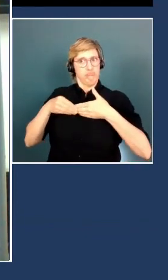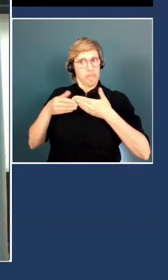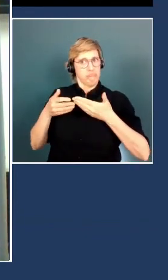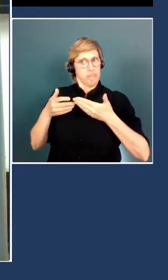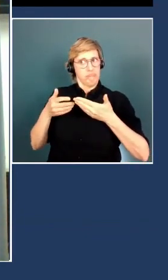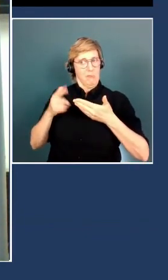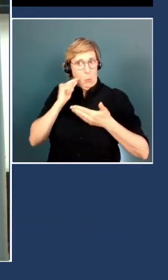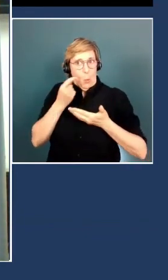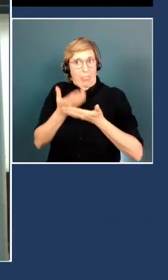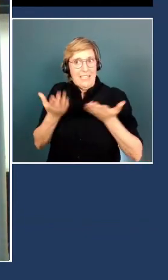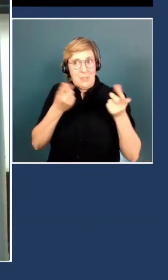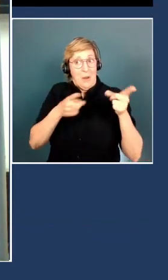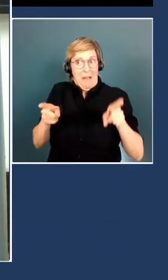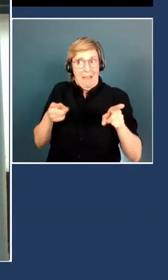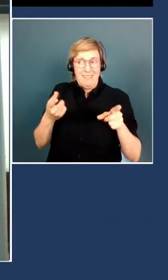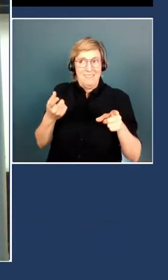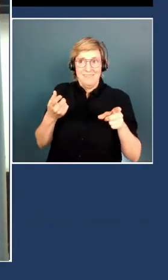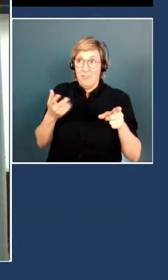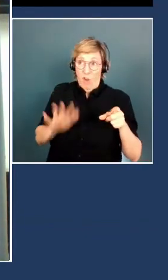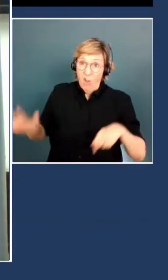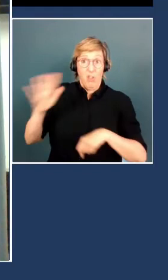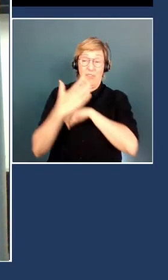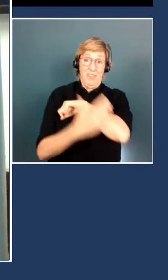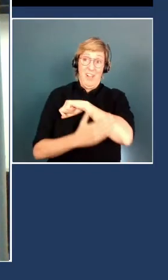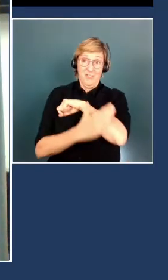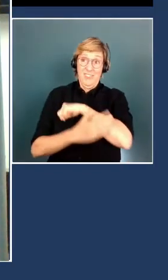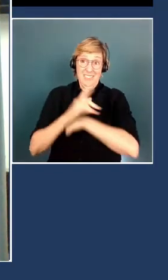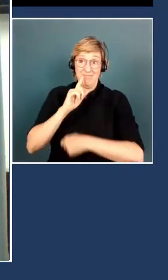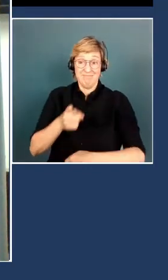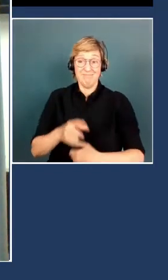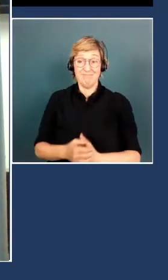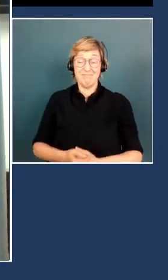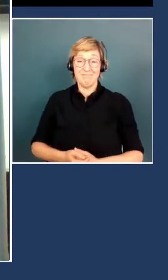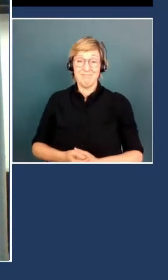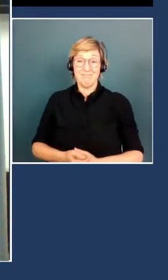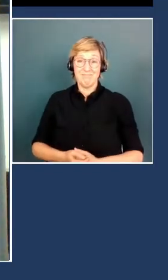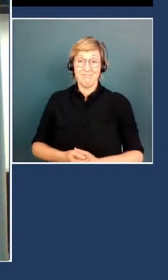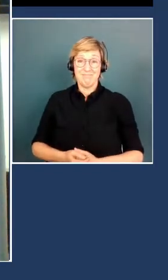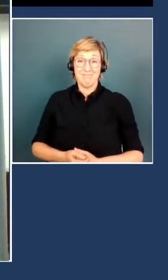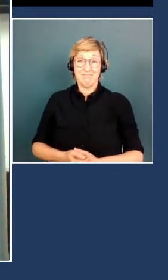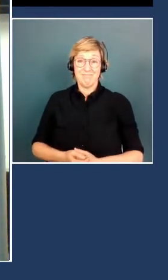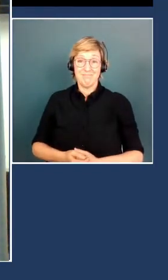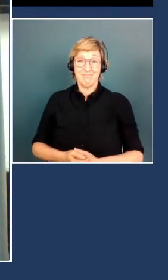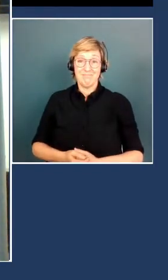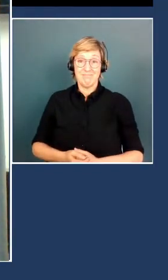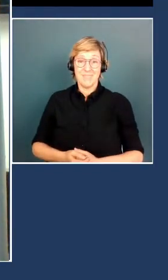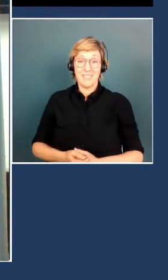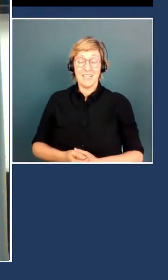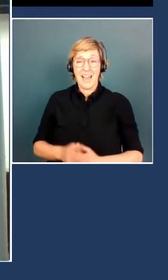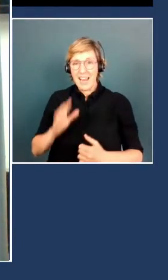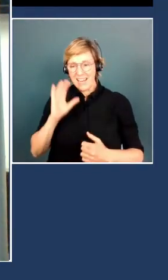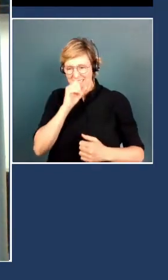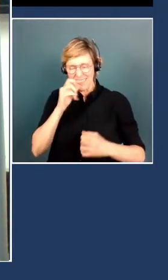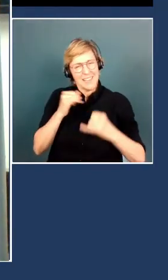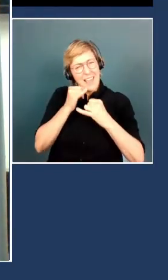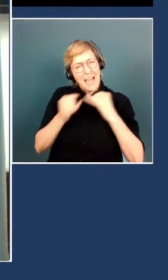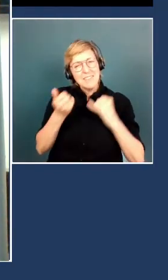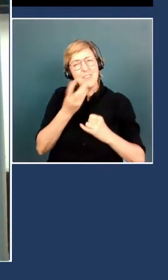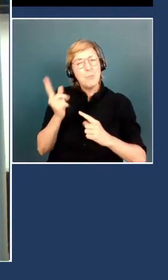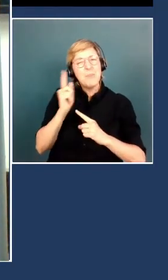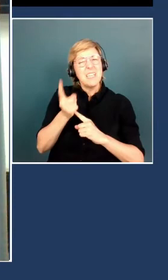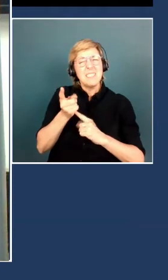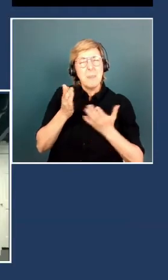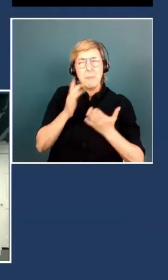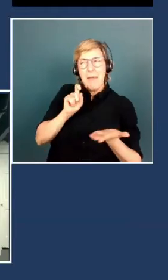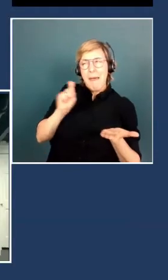things going on. So across the country. And I do want to, take the, this last couple of minutes just to ask, Richard. Richard's